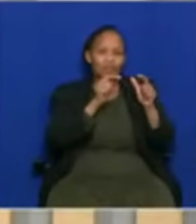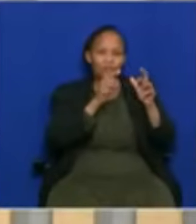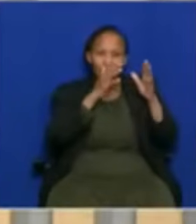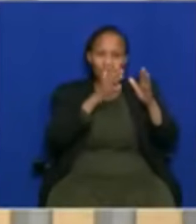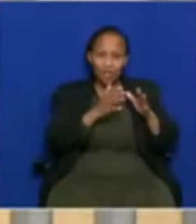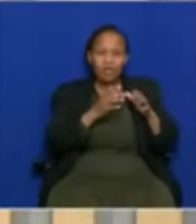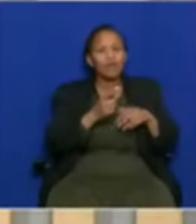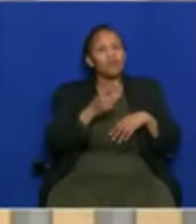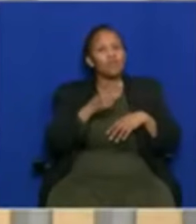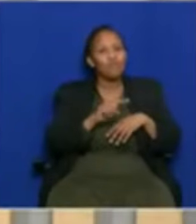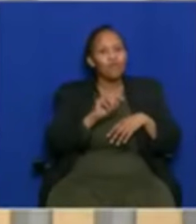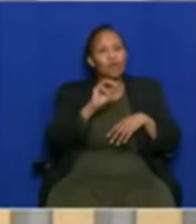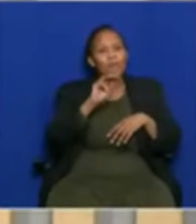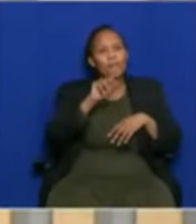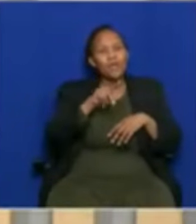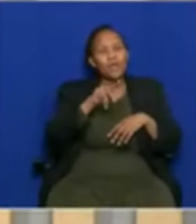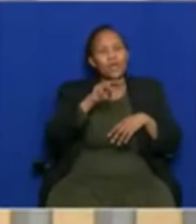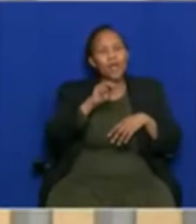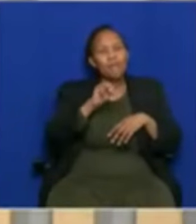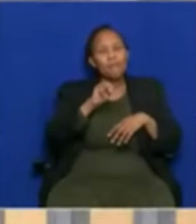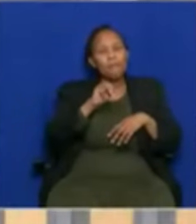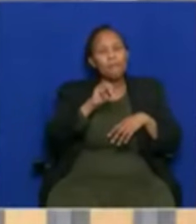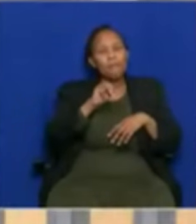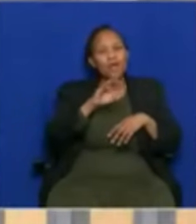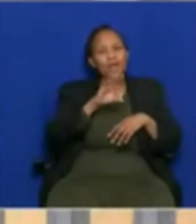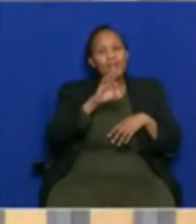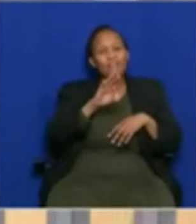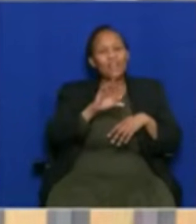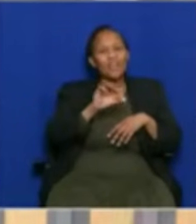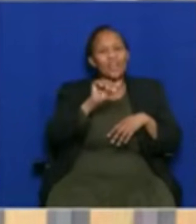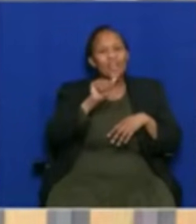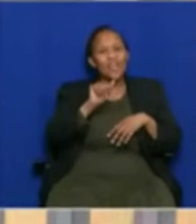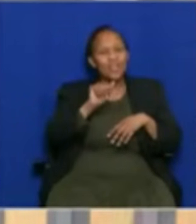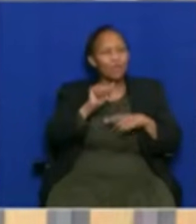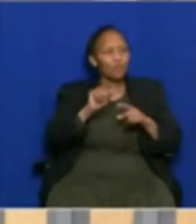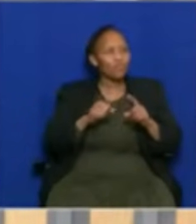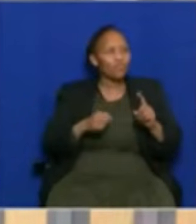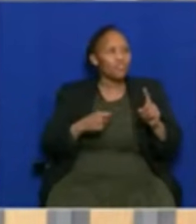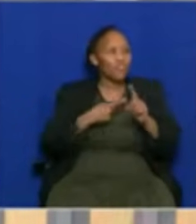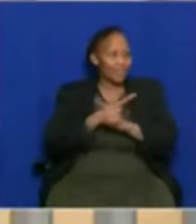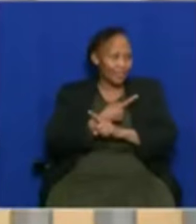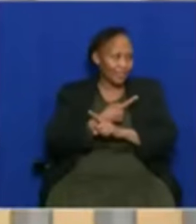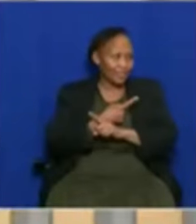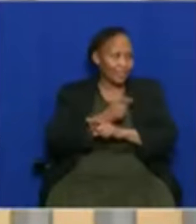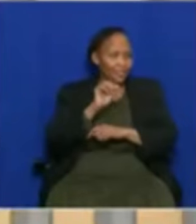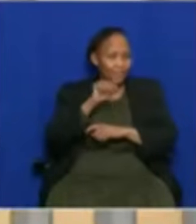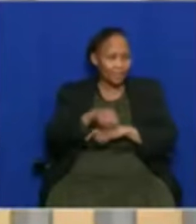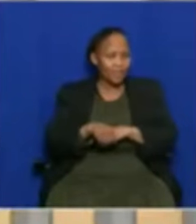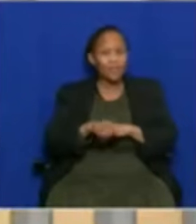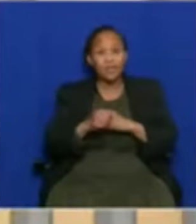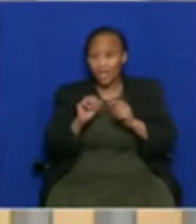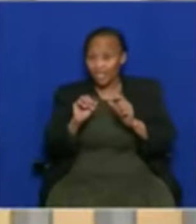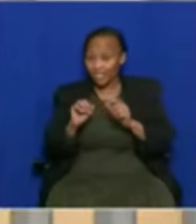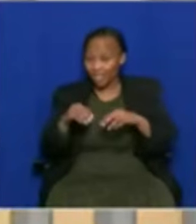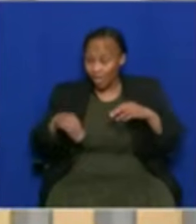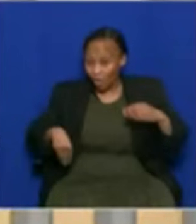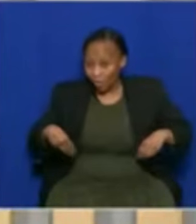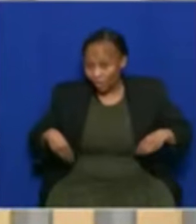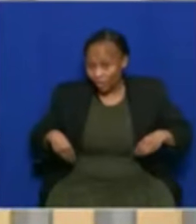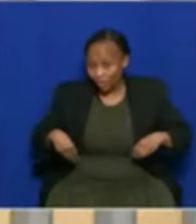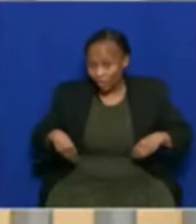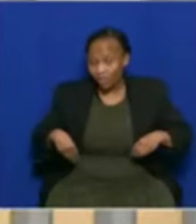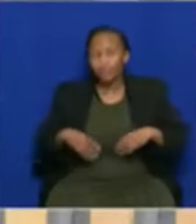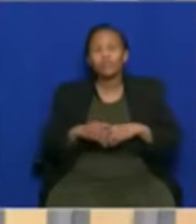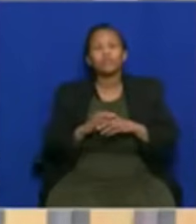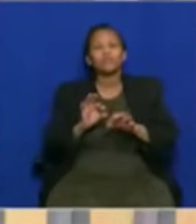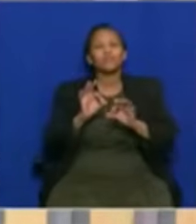PMFA. Is that That is corrupt? linked. Is that of necessity corruption? That does not amount to corruption at this stage, sir. But